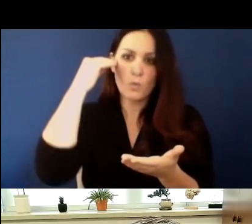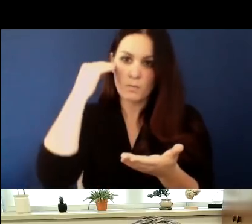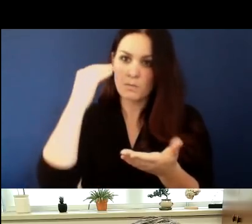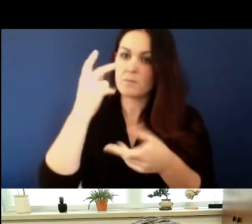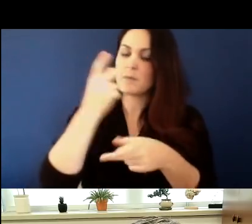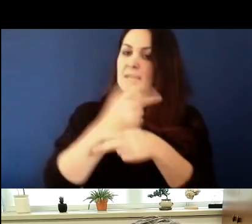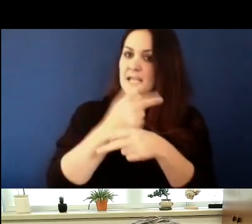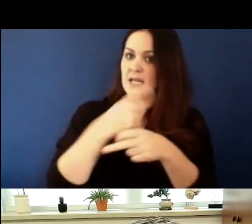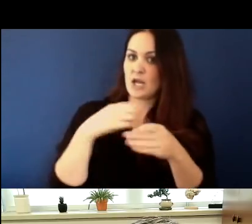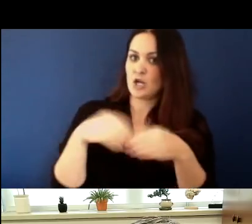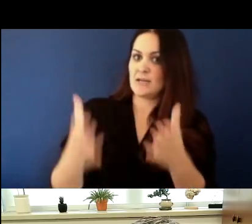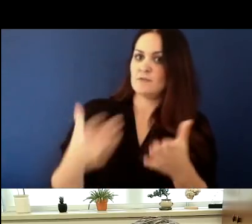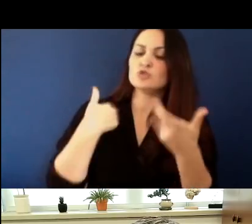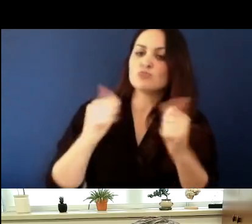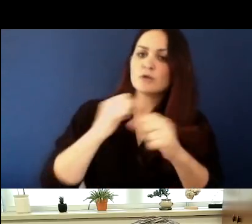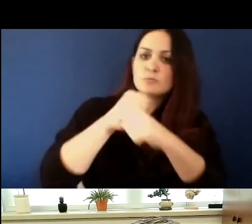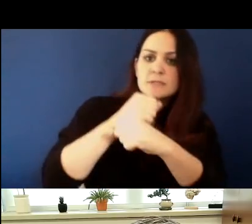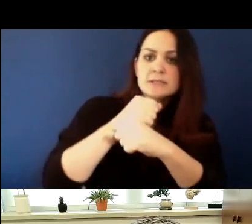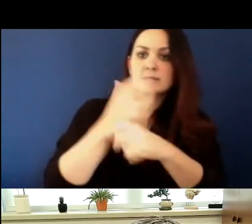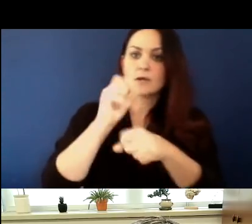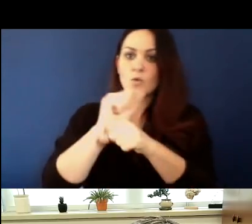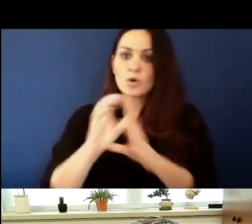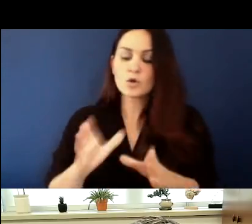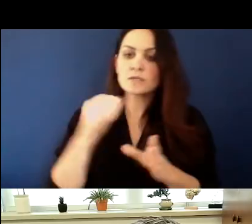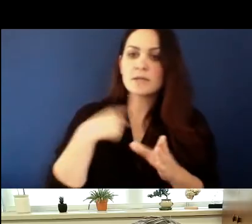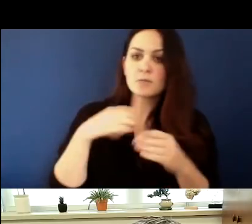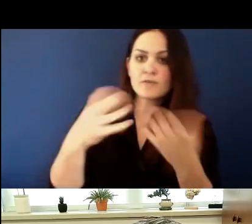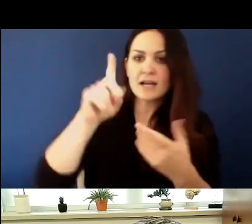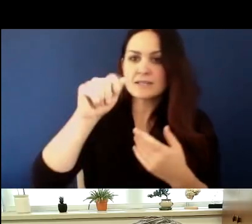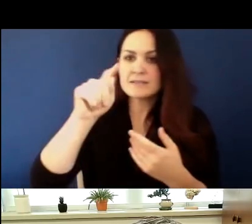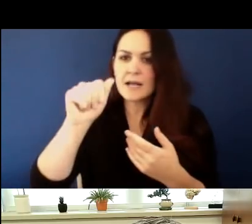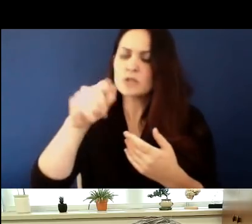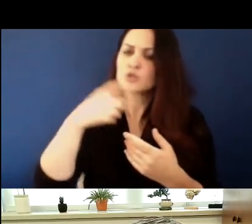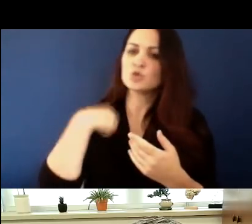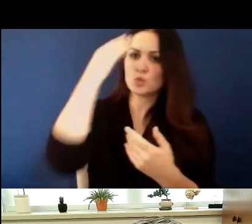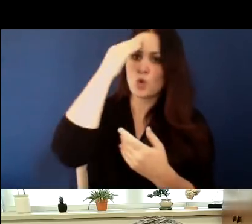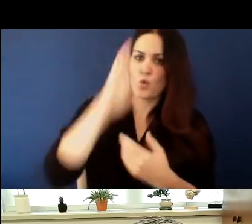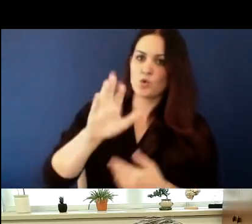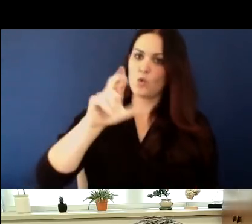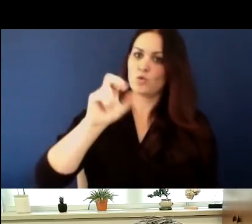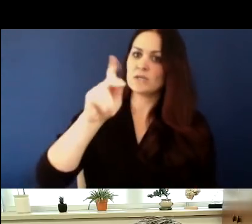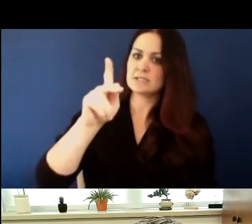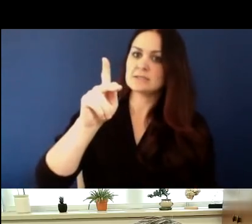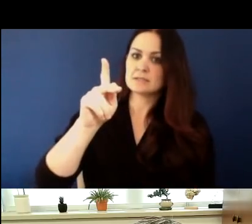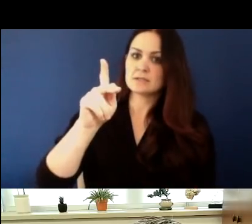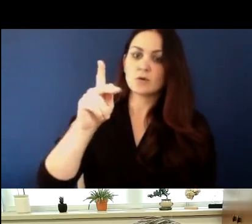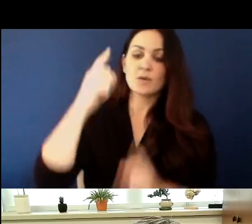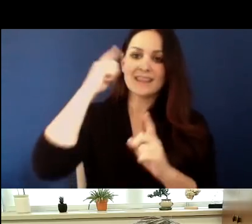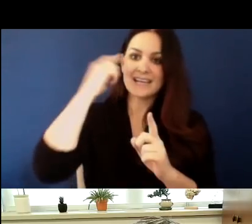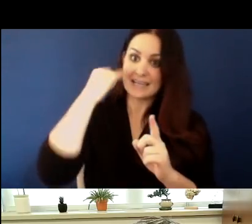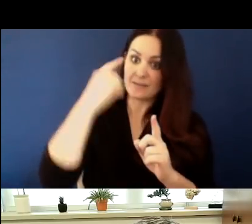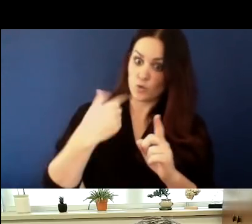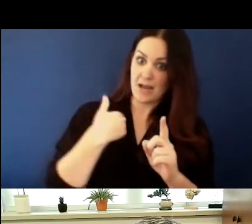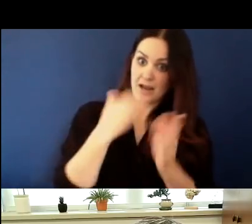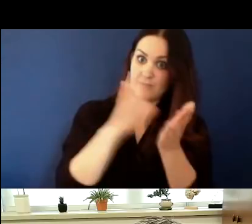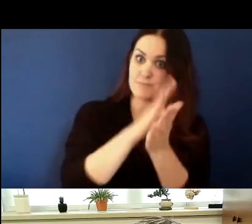to protect workers and provides data and puts the risk into perspective. We think that you having this document to take to your caregivers